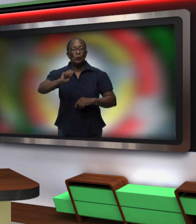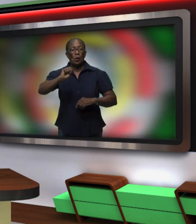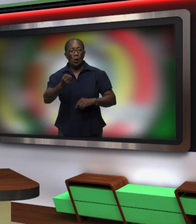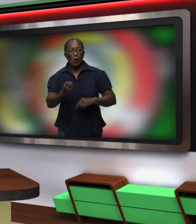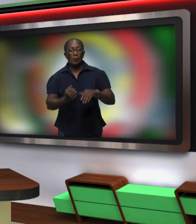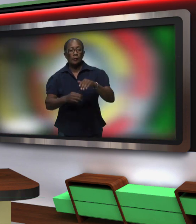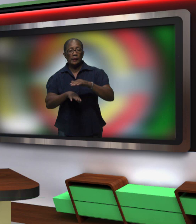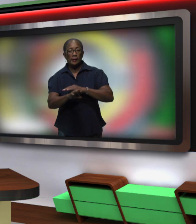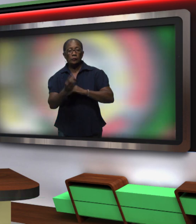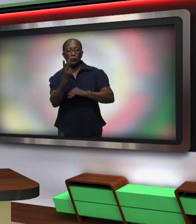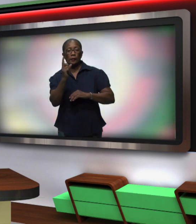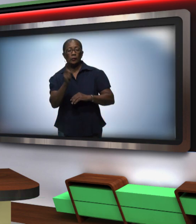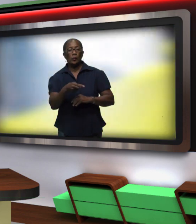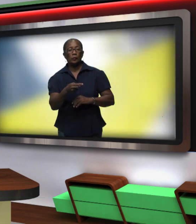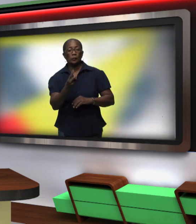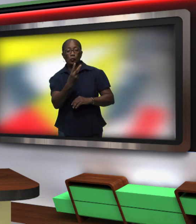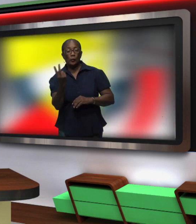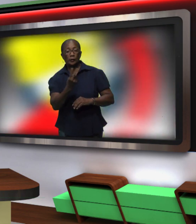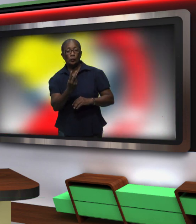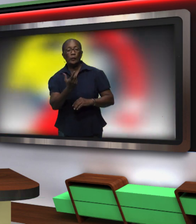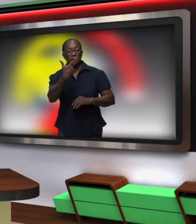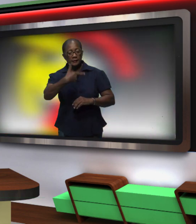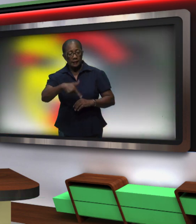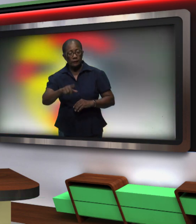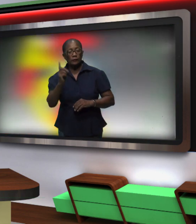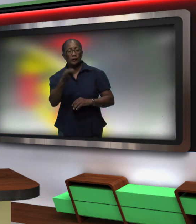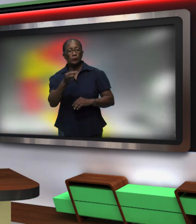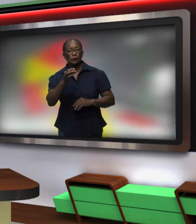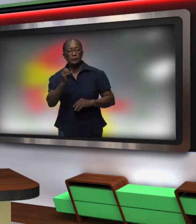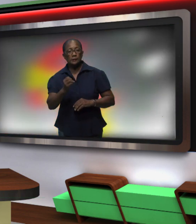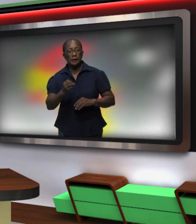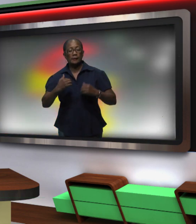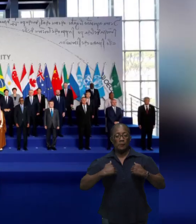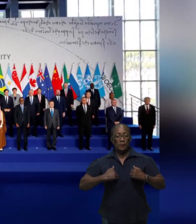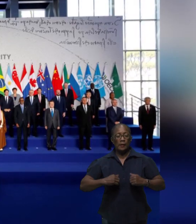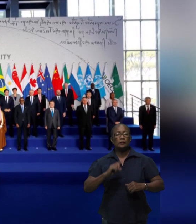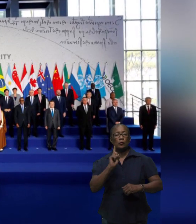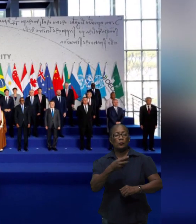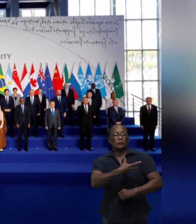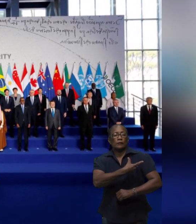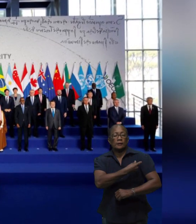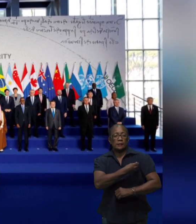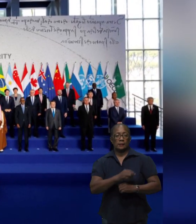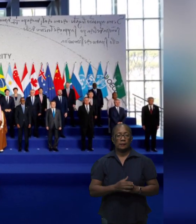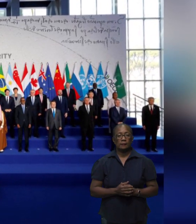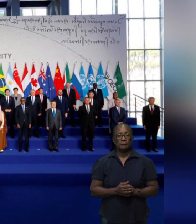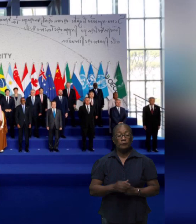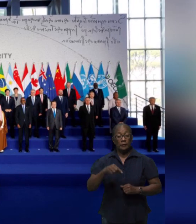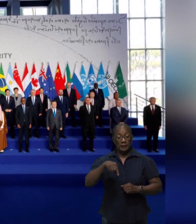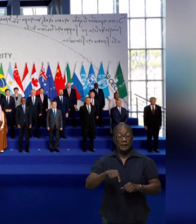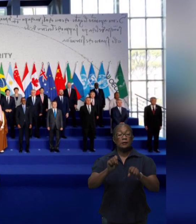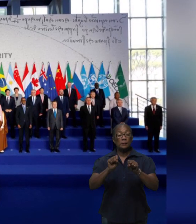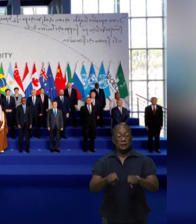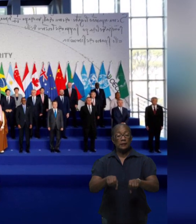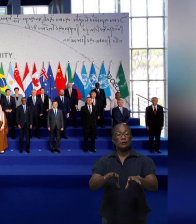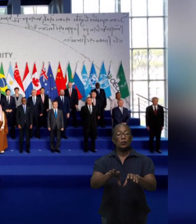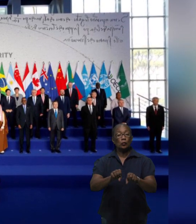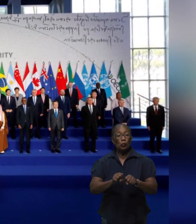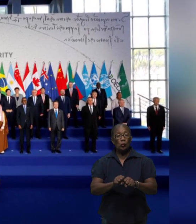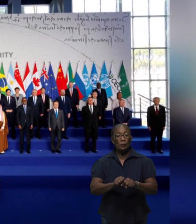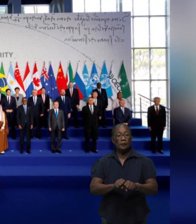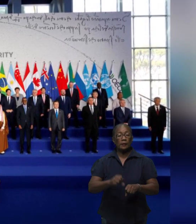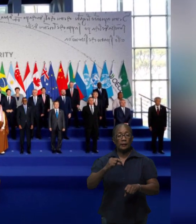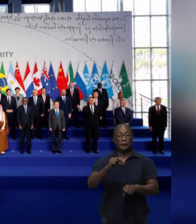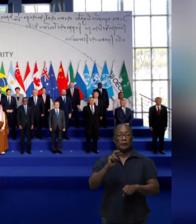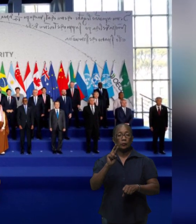than 70% of the world's population by 2022. This decision was made during the G20